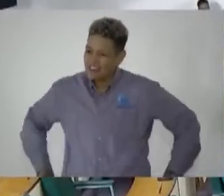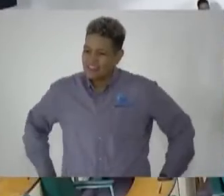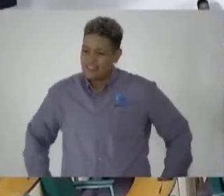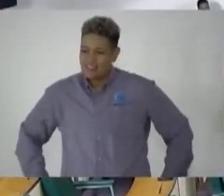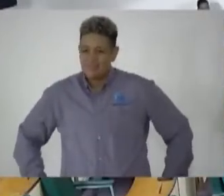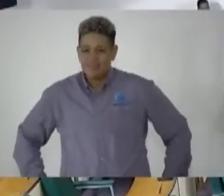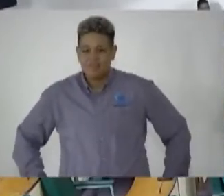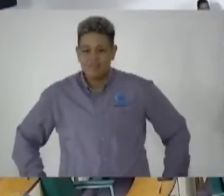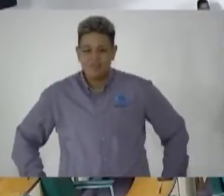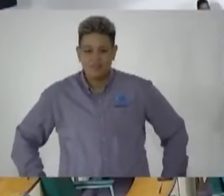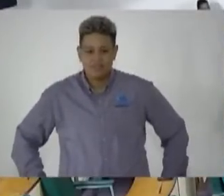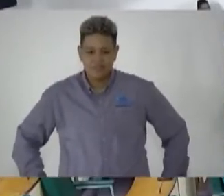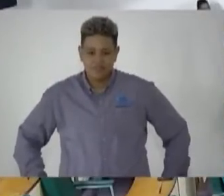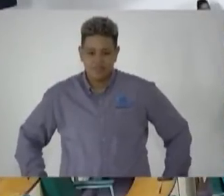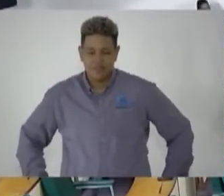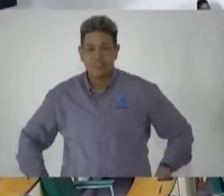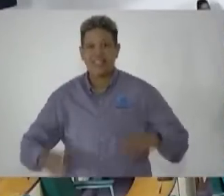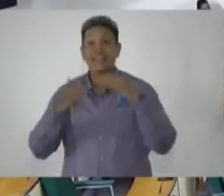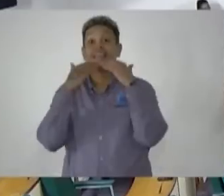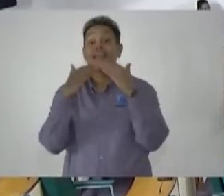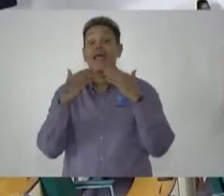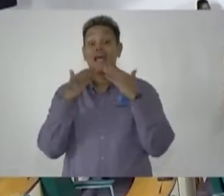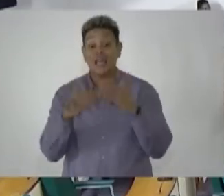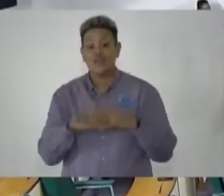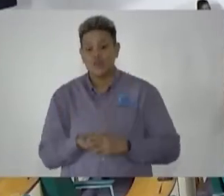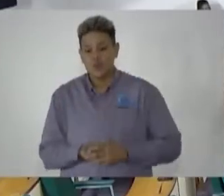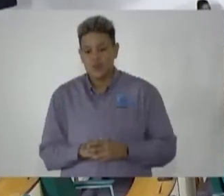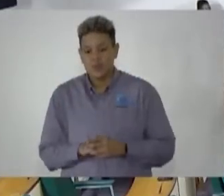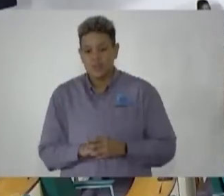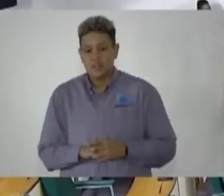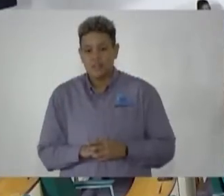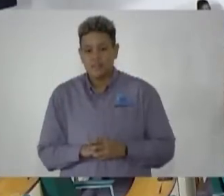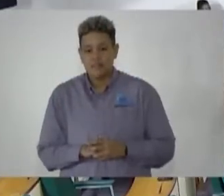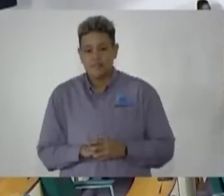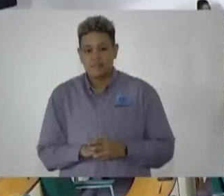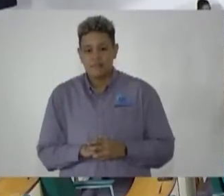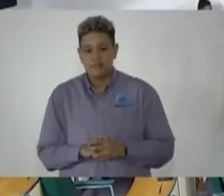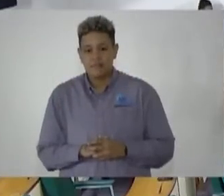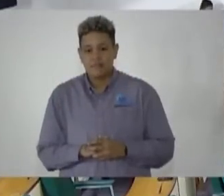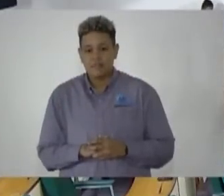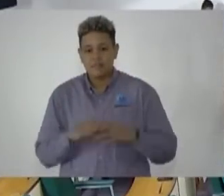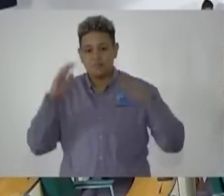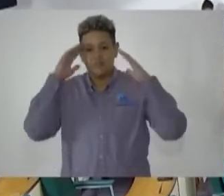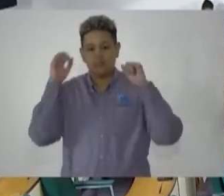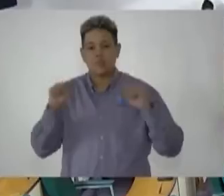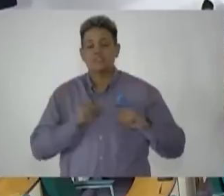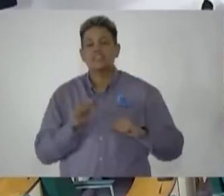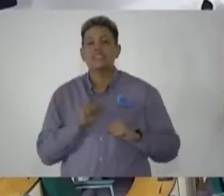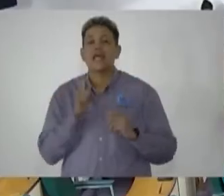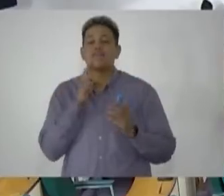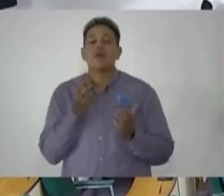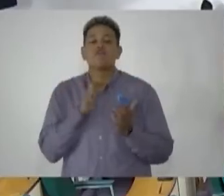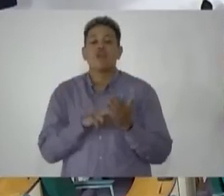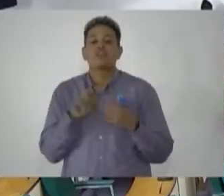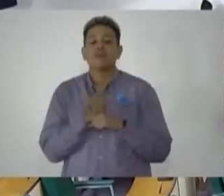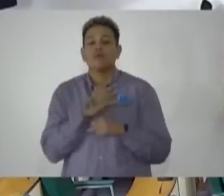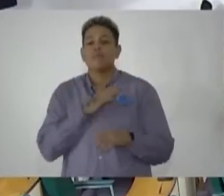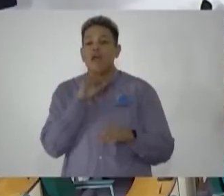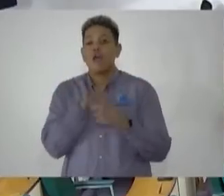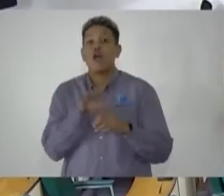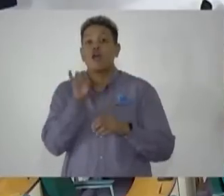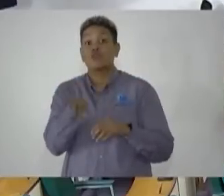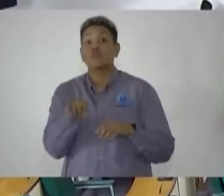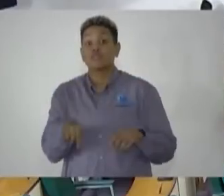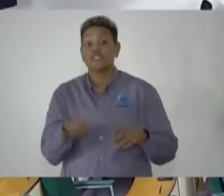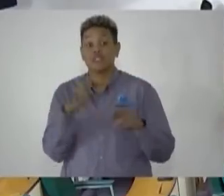Thank you. Thank you very much, Mr. President. I rise to make my